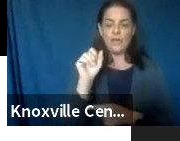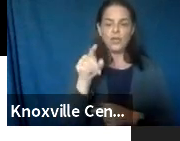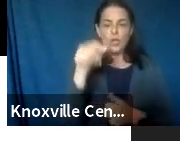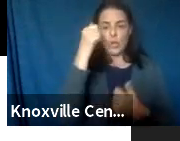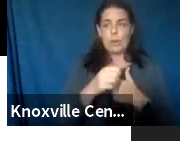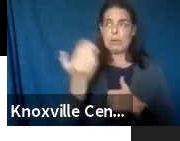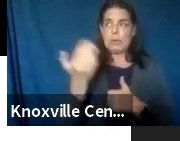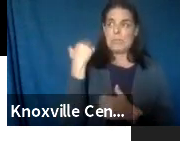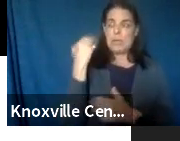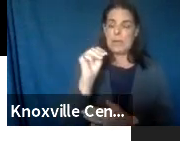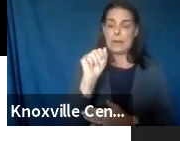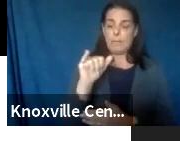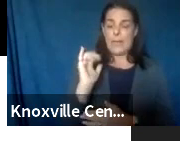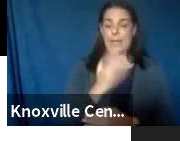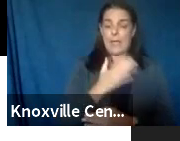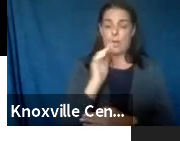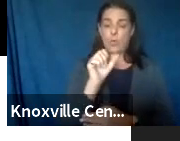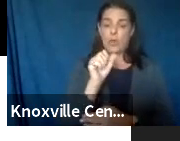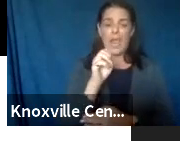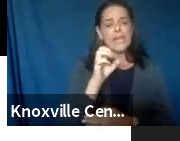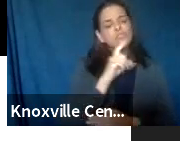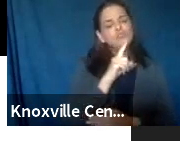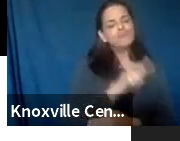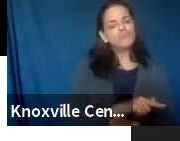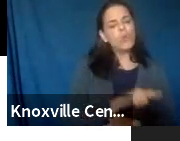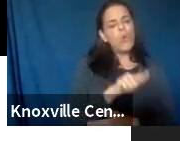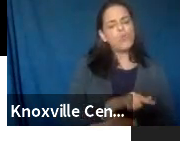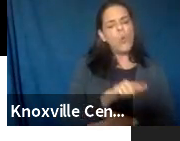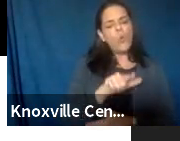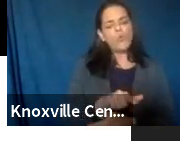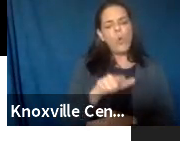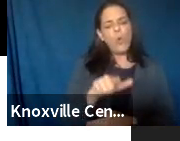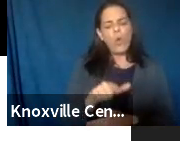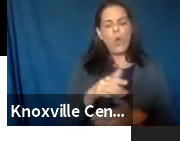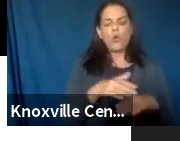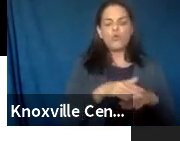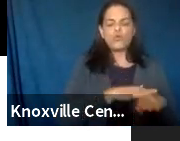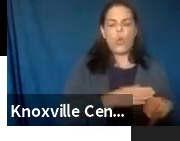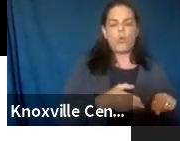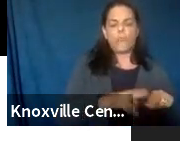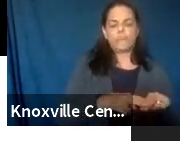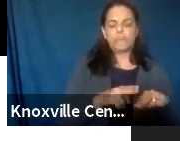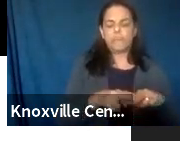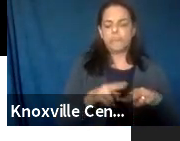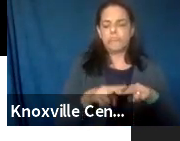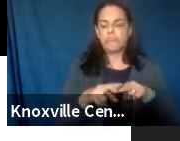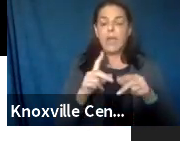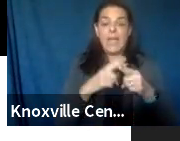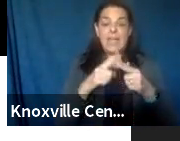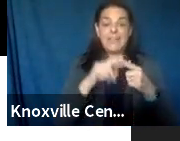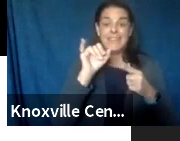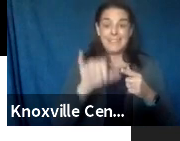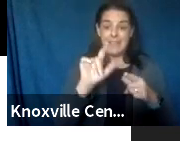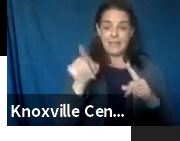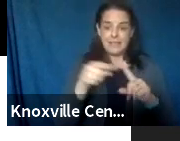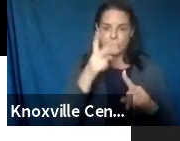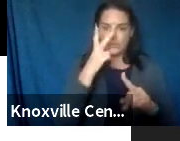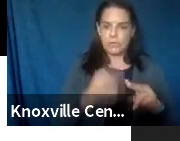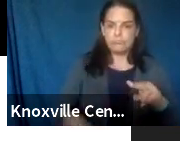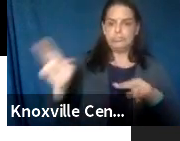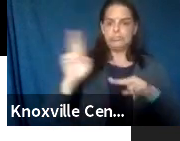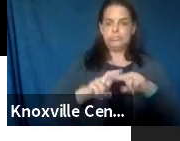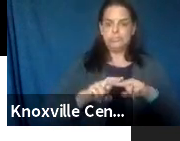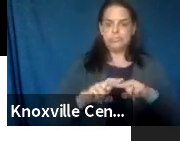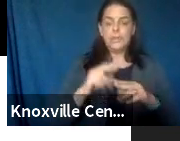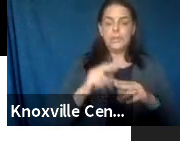back in May, our cases were pretty low and we were kind of just creeping up, but this is where we kind of started to see the increases. Next